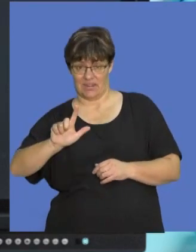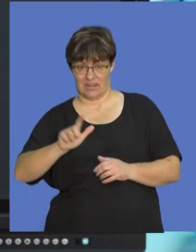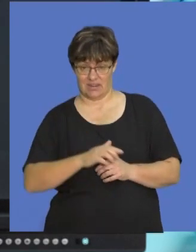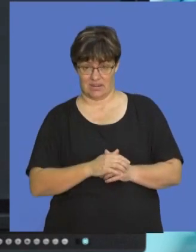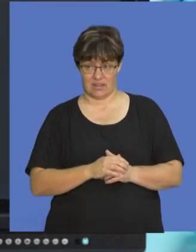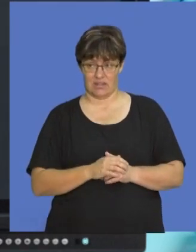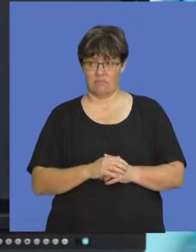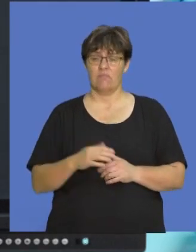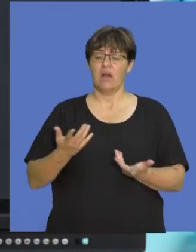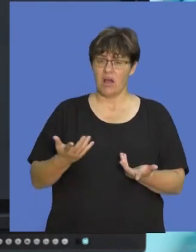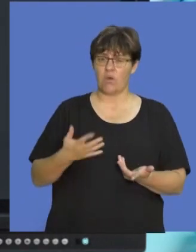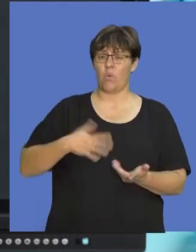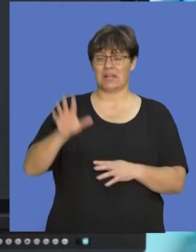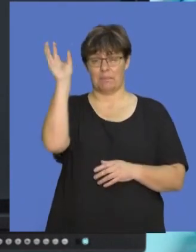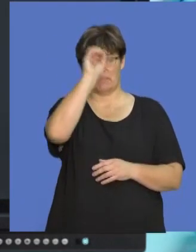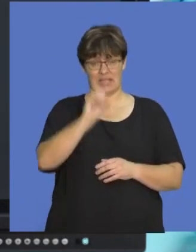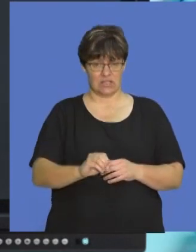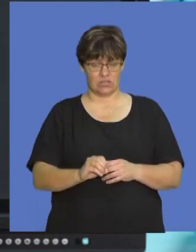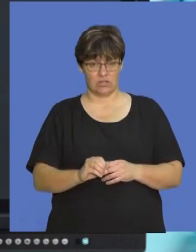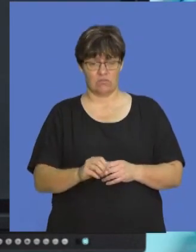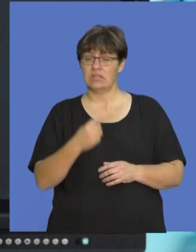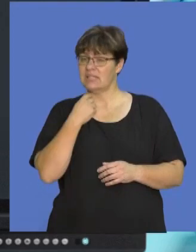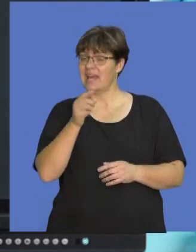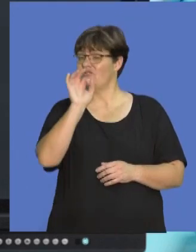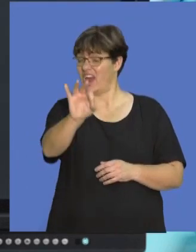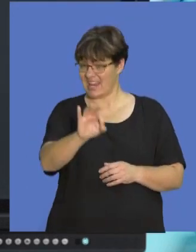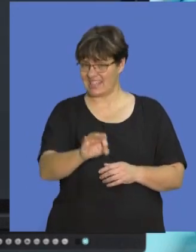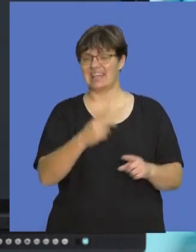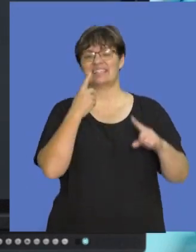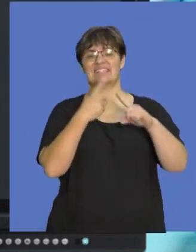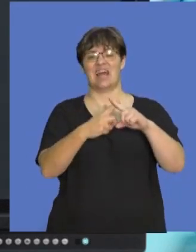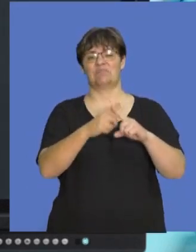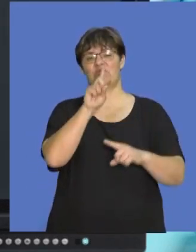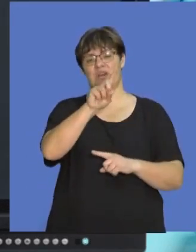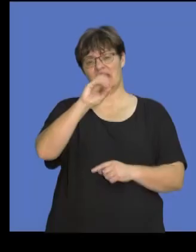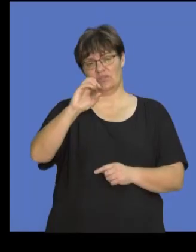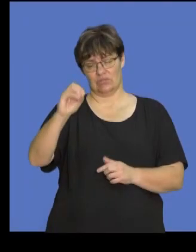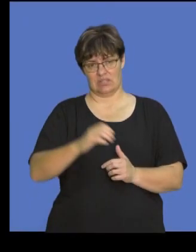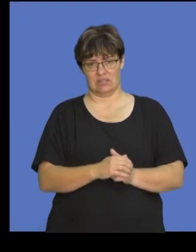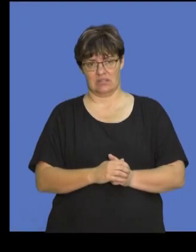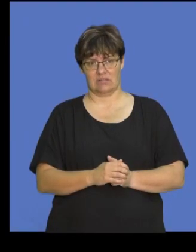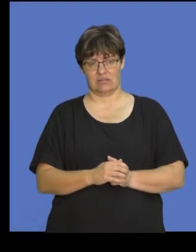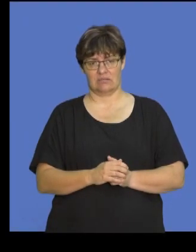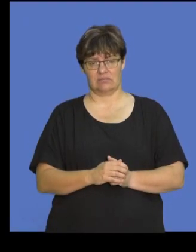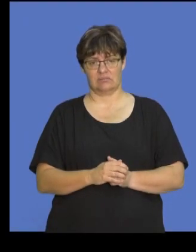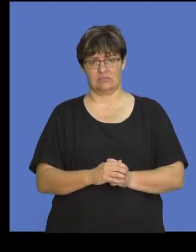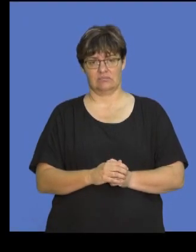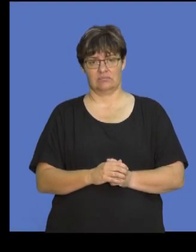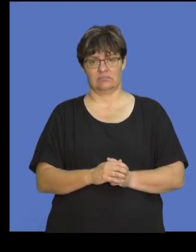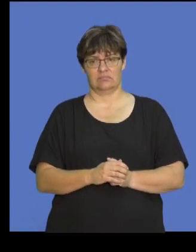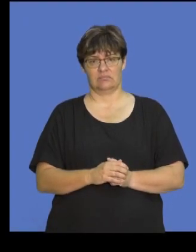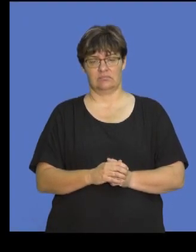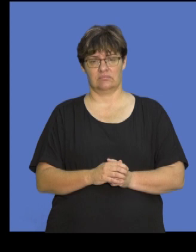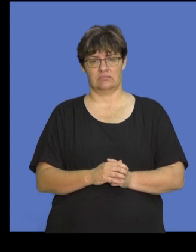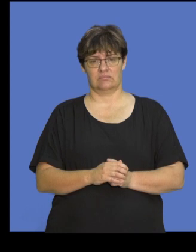0,167 as a decimal. But if we wanted this as a percentage, what would we do? That's right, we'd multiply it by 100. So we're going to take